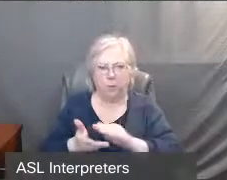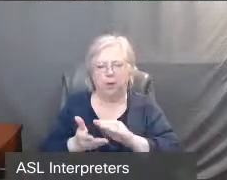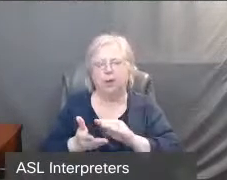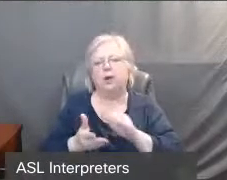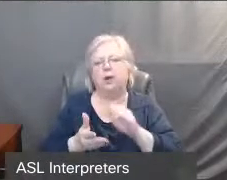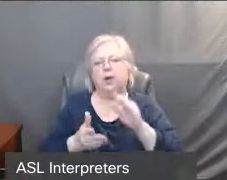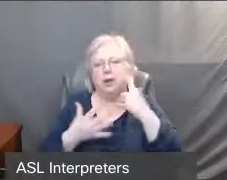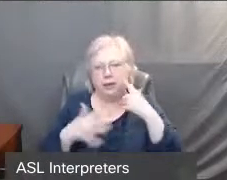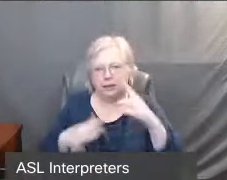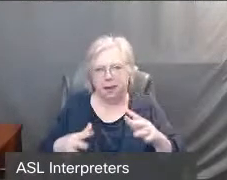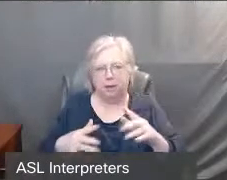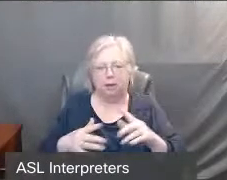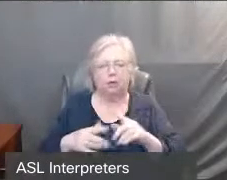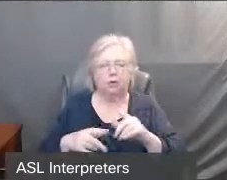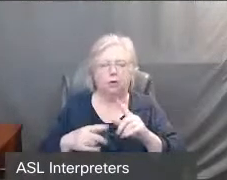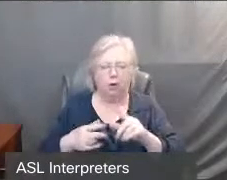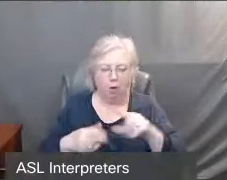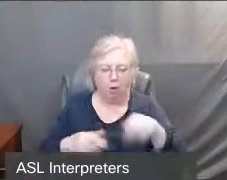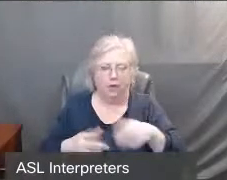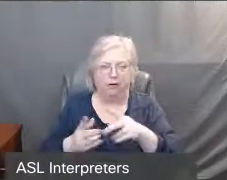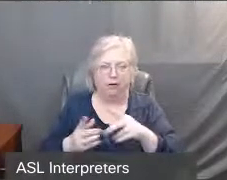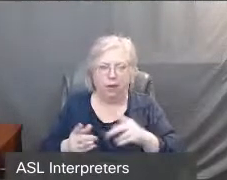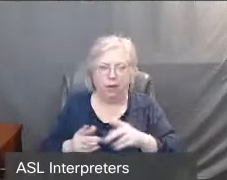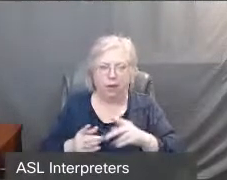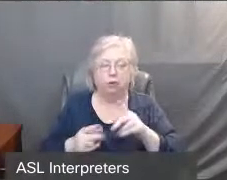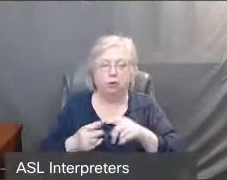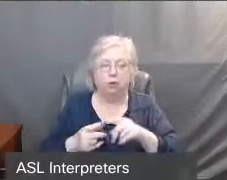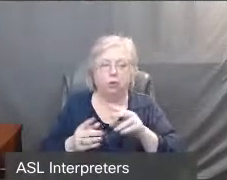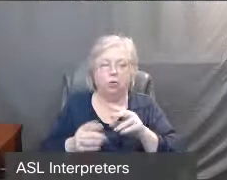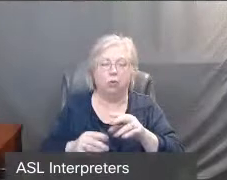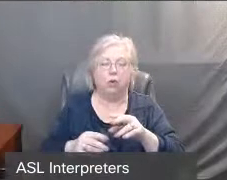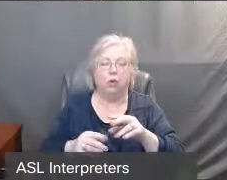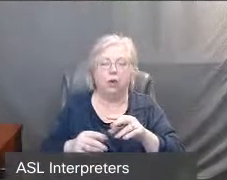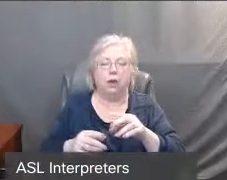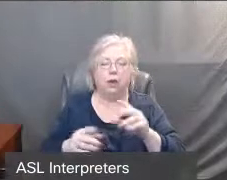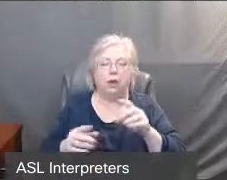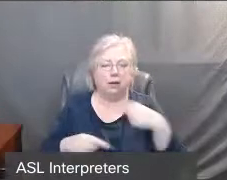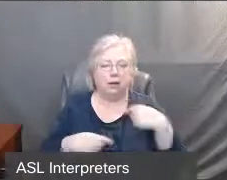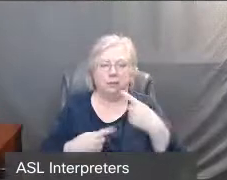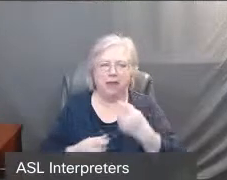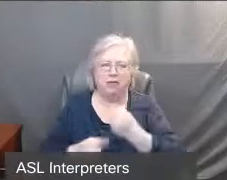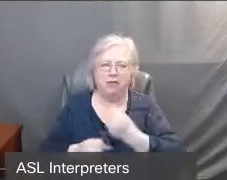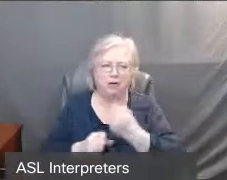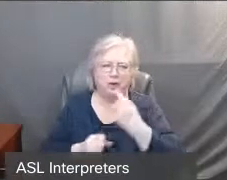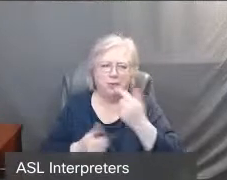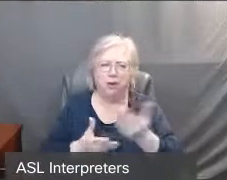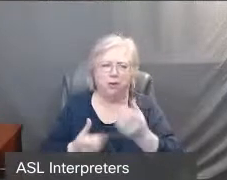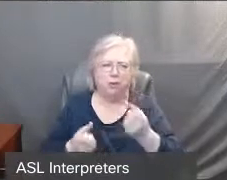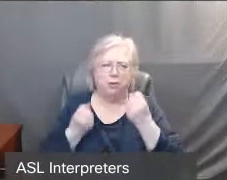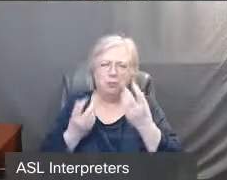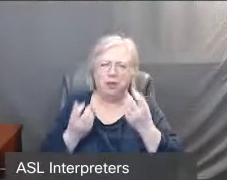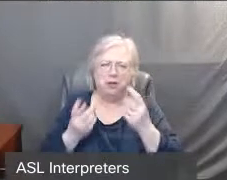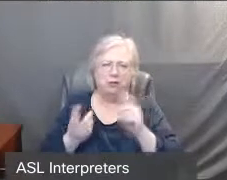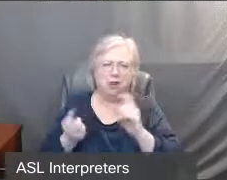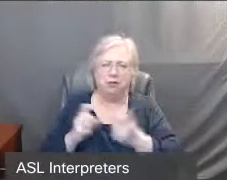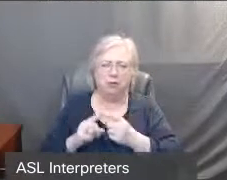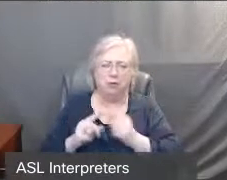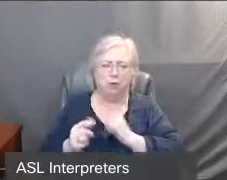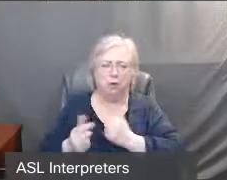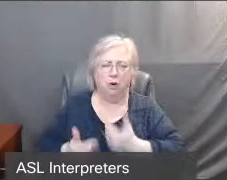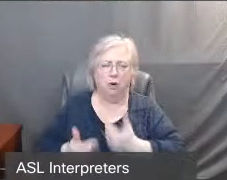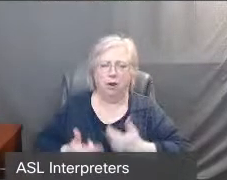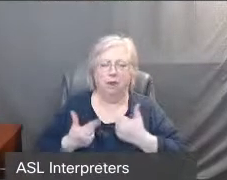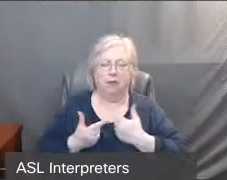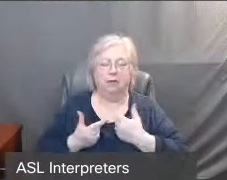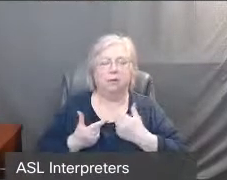Cantrell Road to the degree necessary. This last year, it's brought so many changes to our lives. Never before have we appreciated